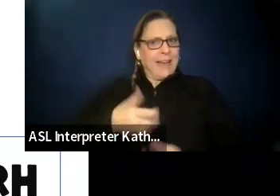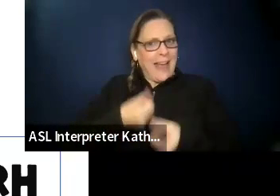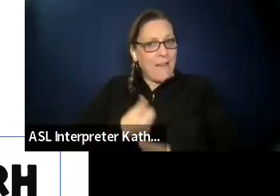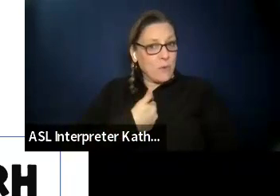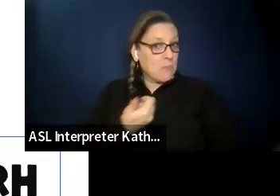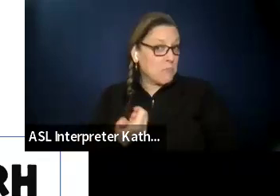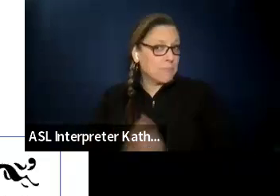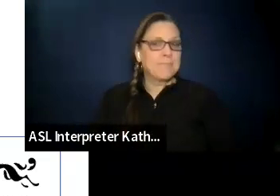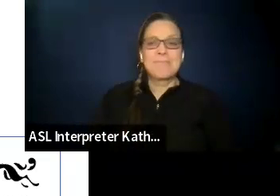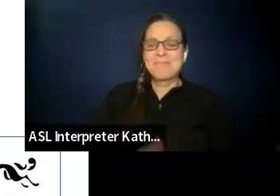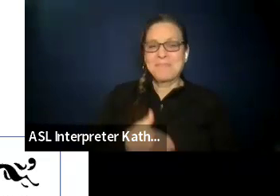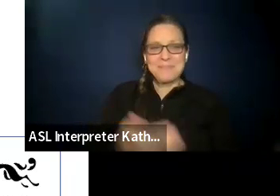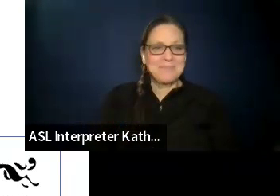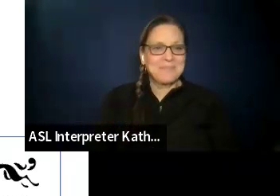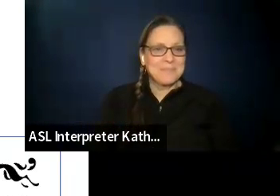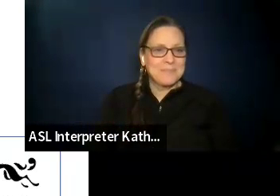Next slide.